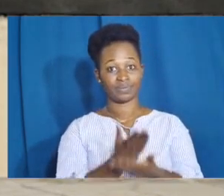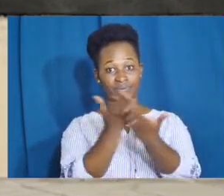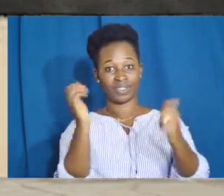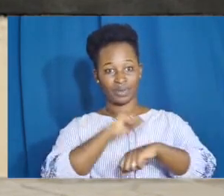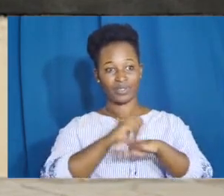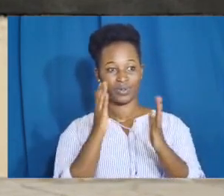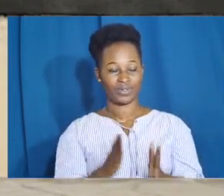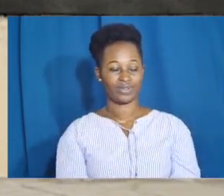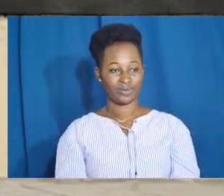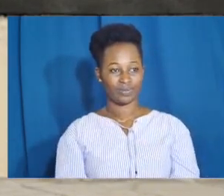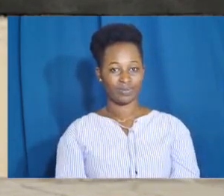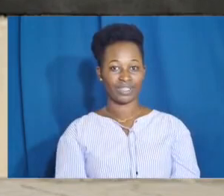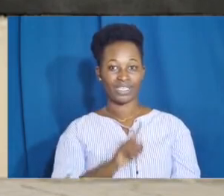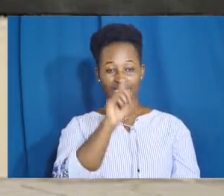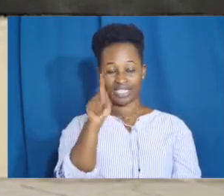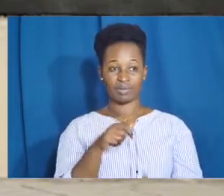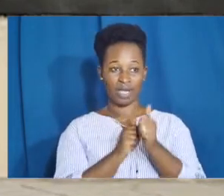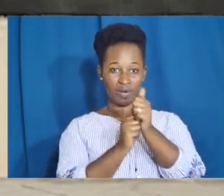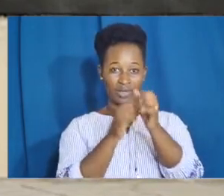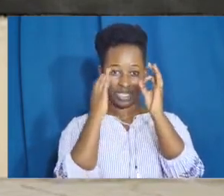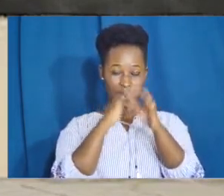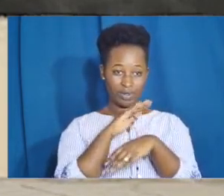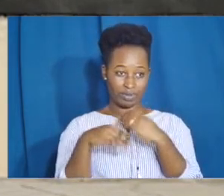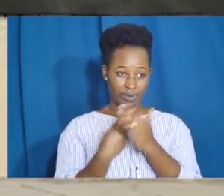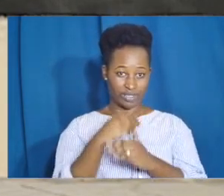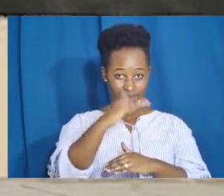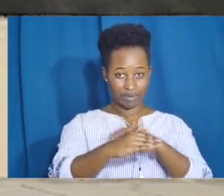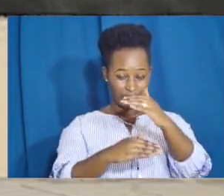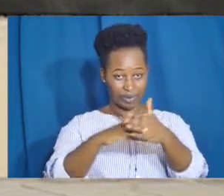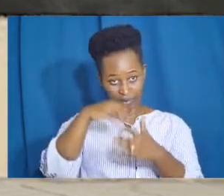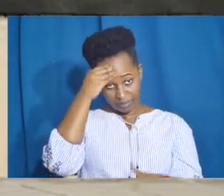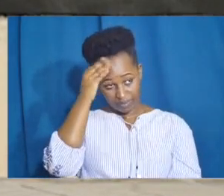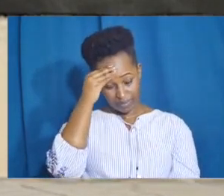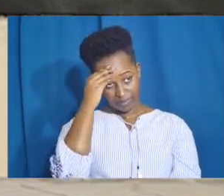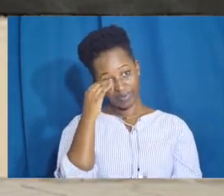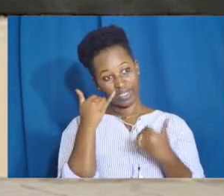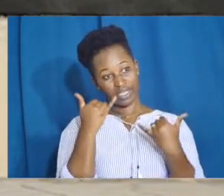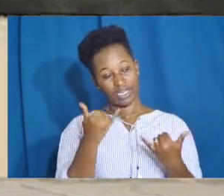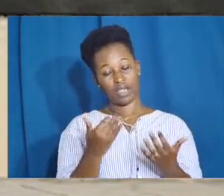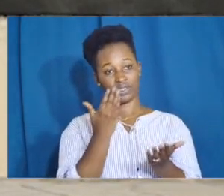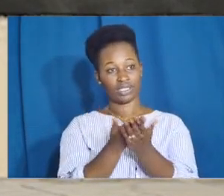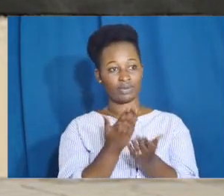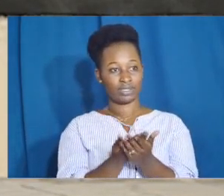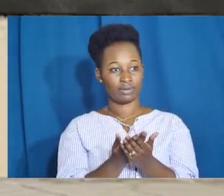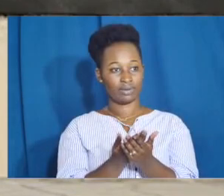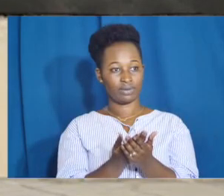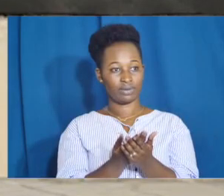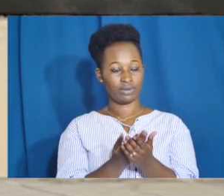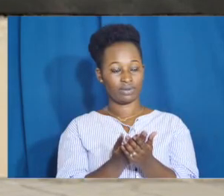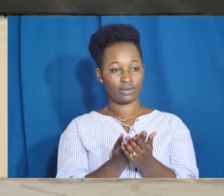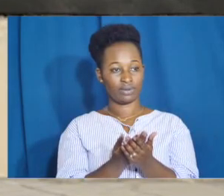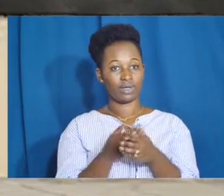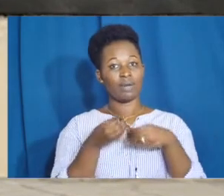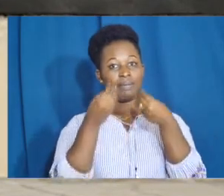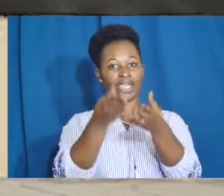Students, have you followed all the steps of the lesson? Now, allow me give